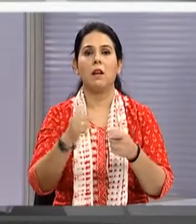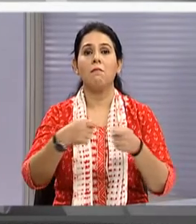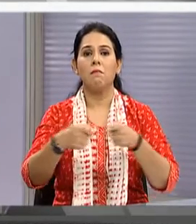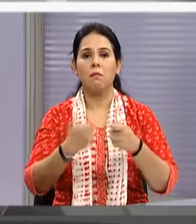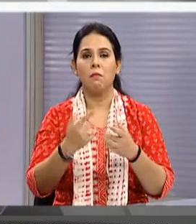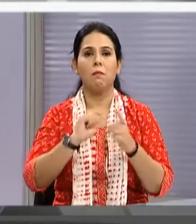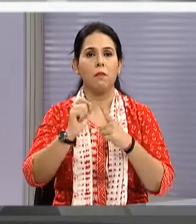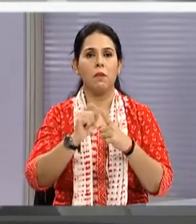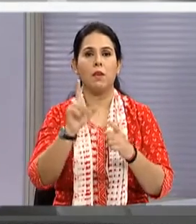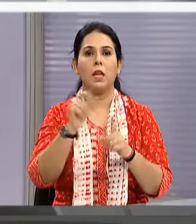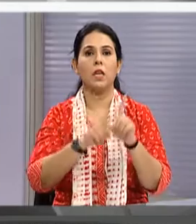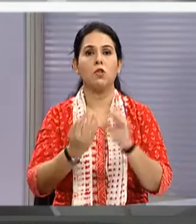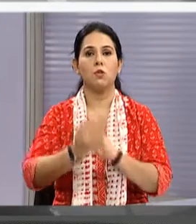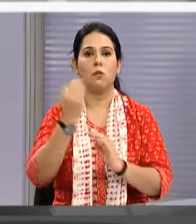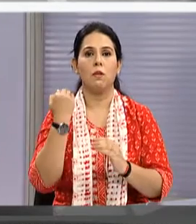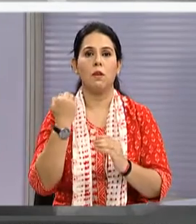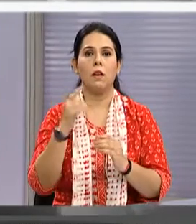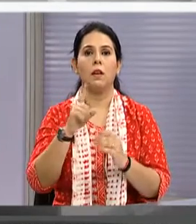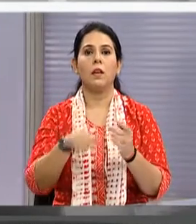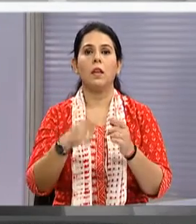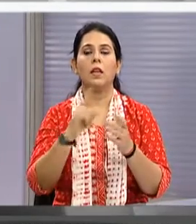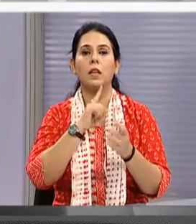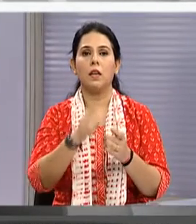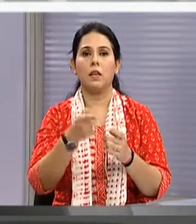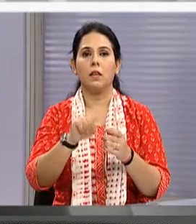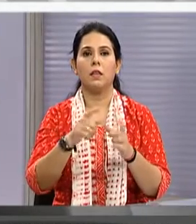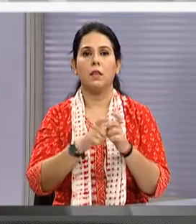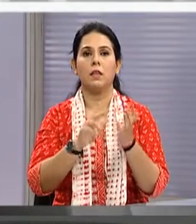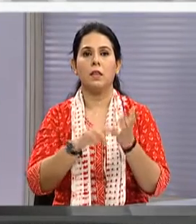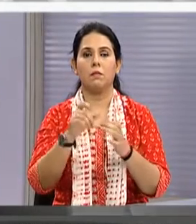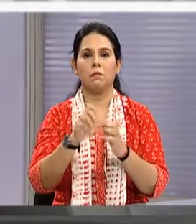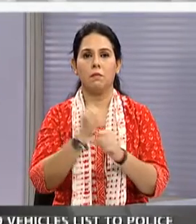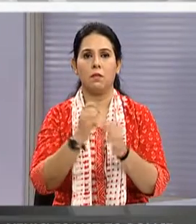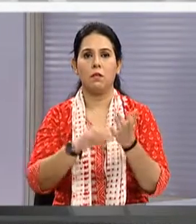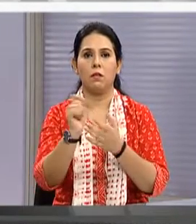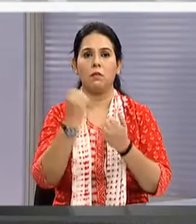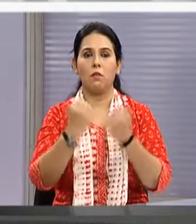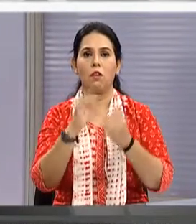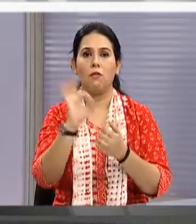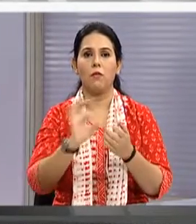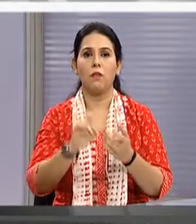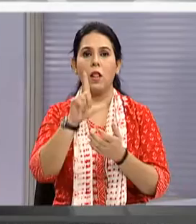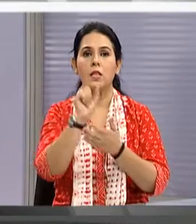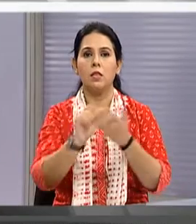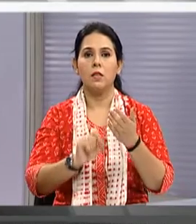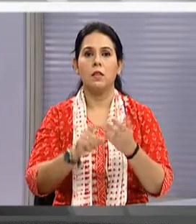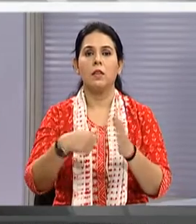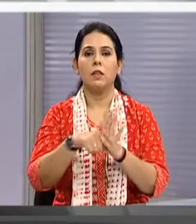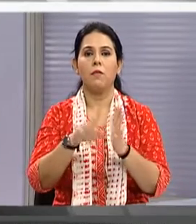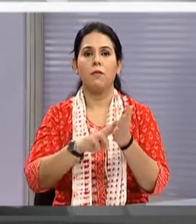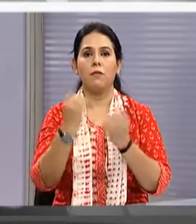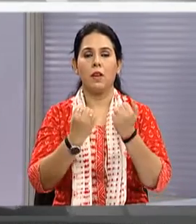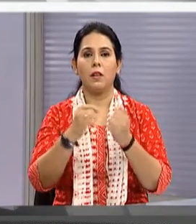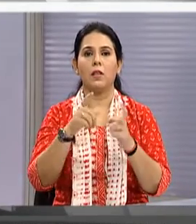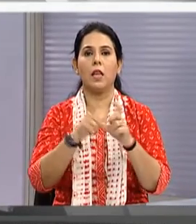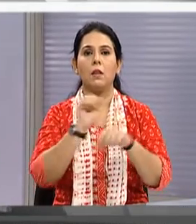that are more than 10 years old. The tribunal has directed Delhi's regional transport office to give a list of all the deregistered vehicles